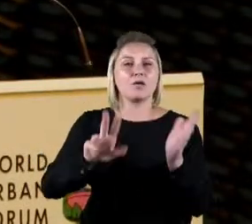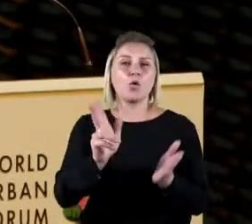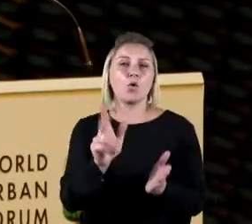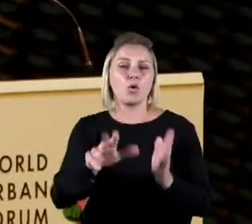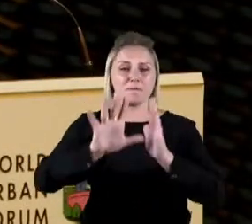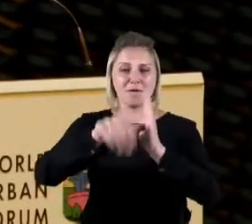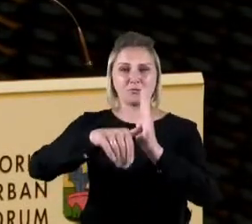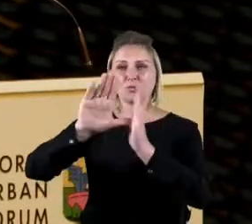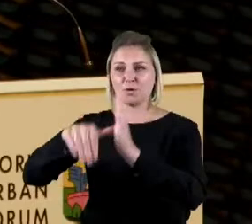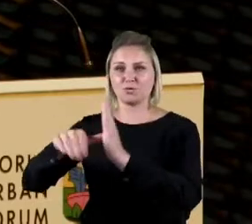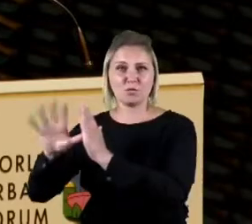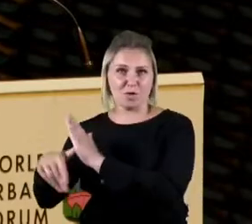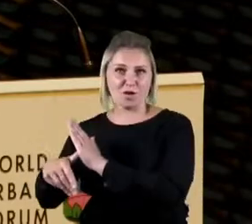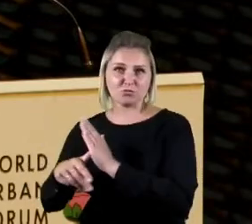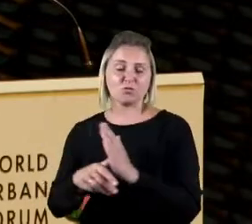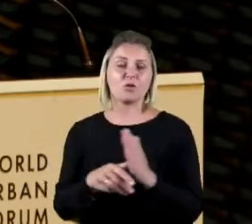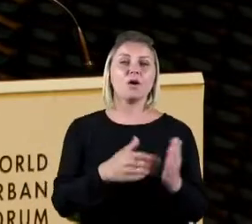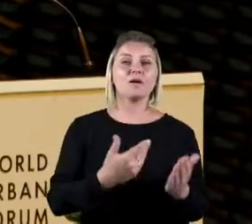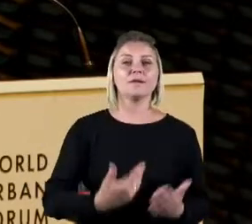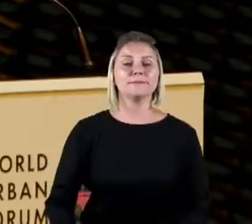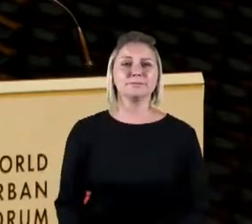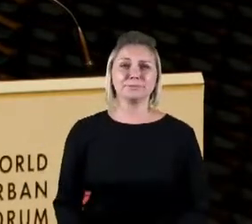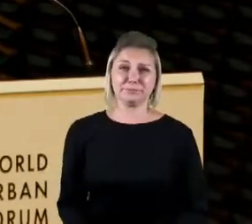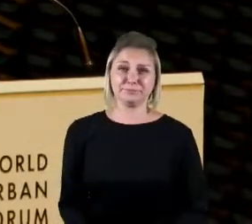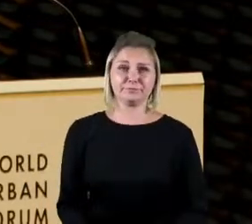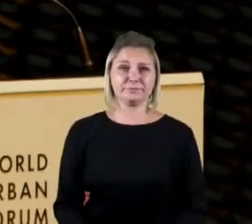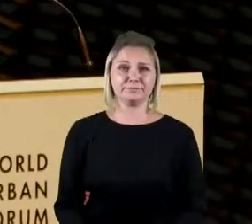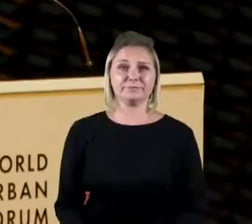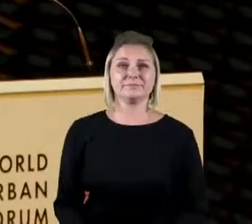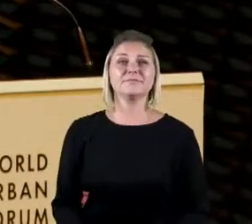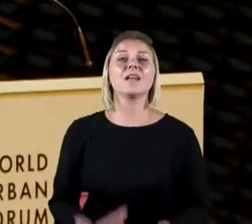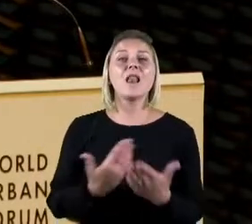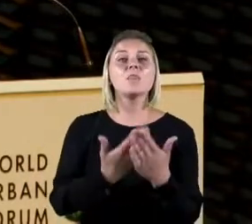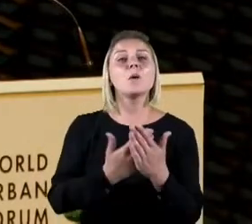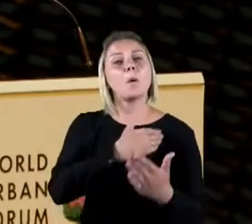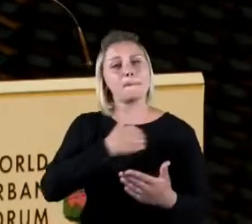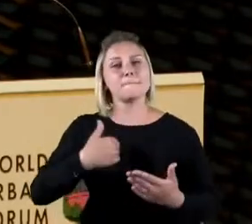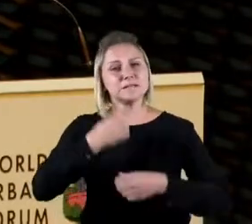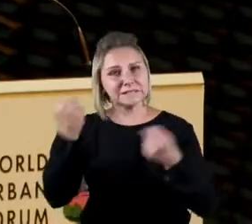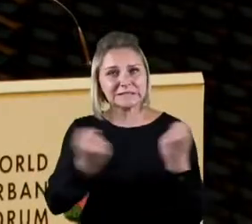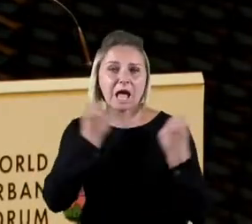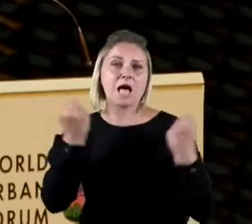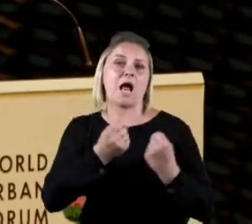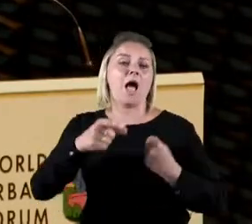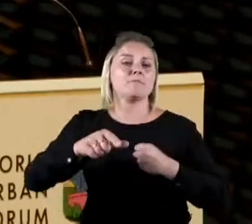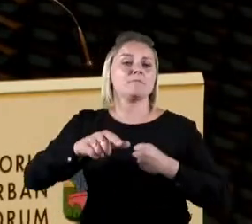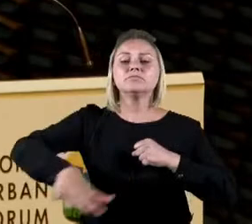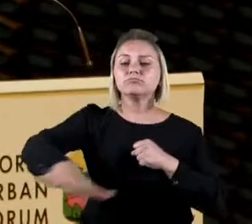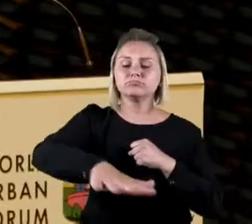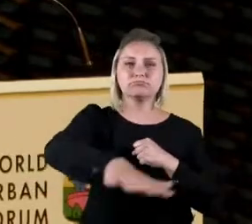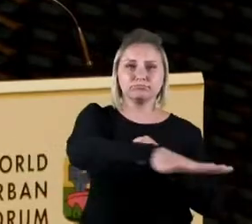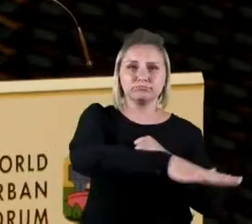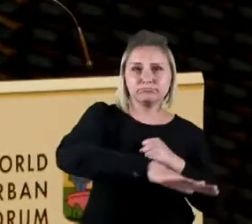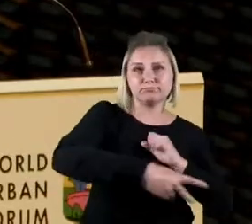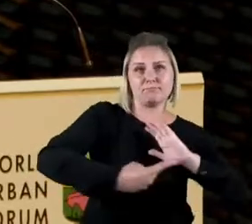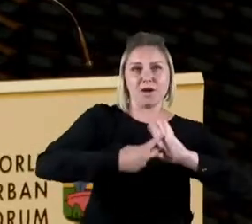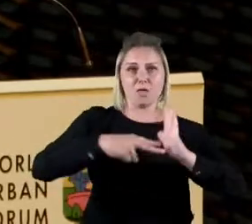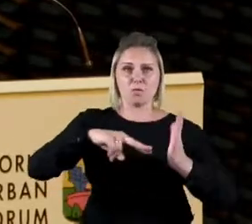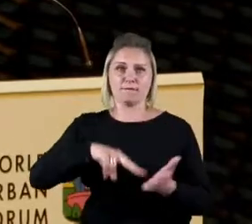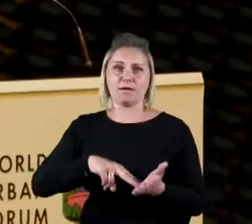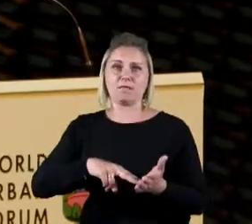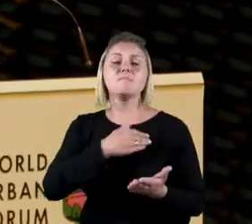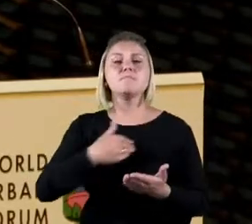because we're actually applying this territorial perspective into urban planning. So we are committed